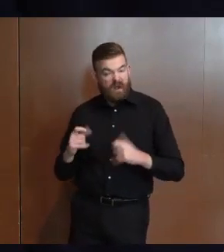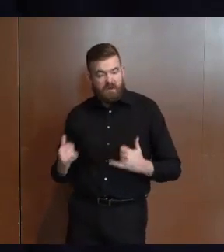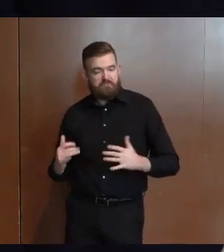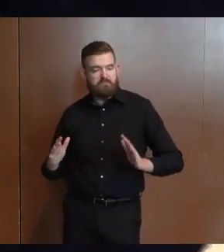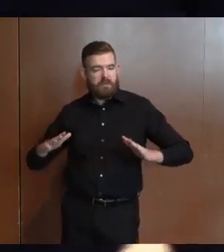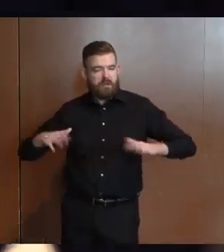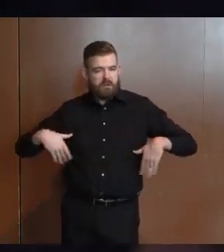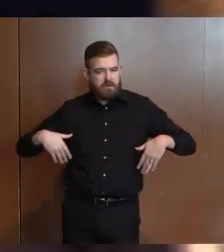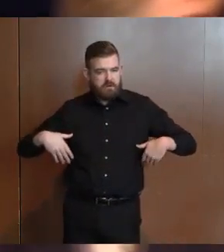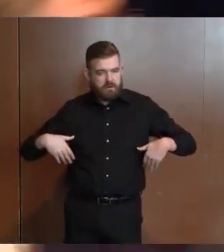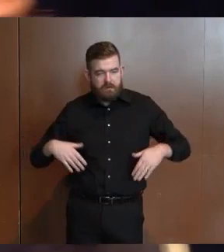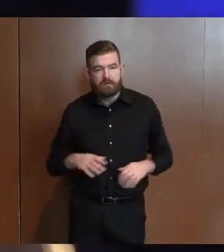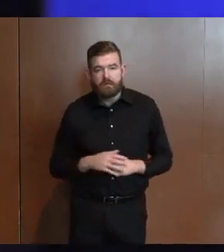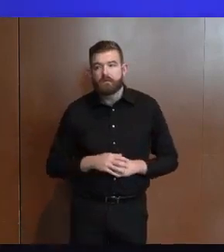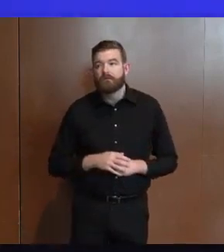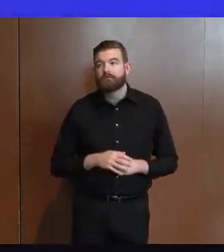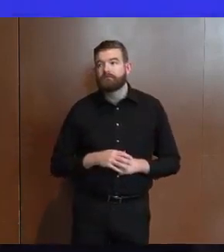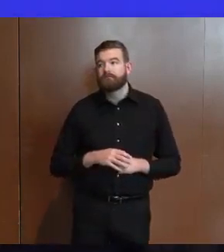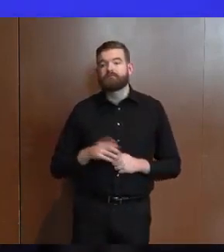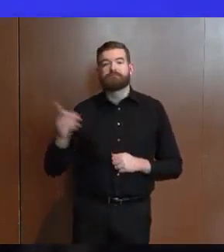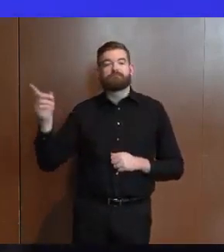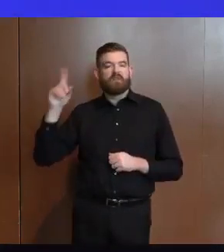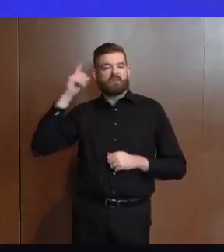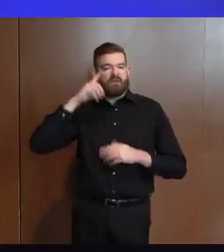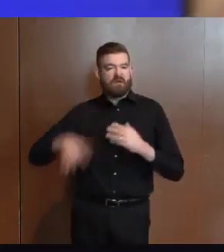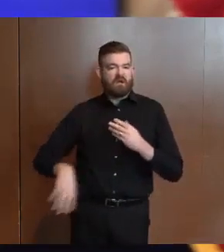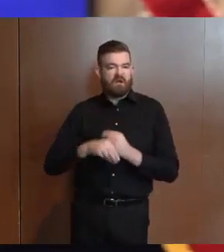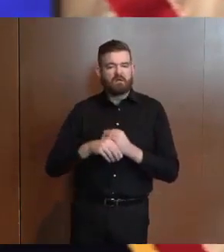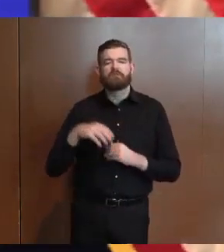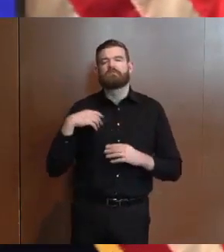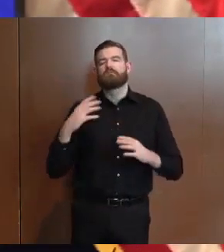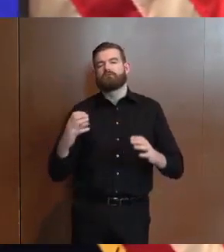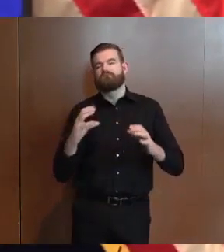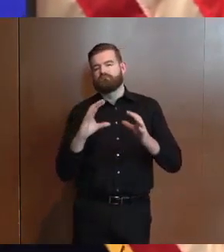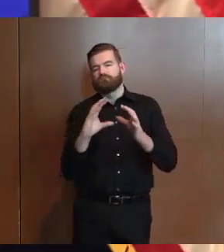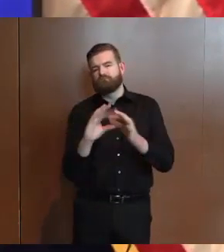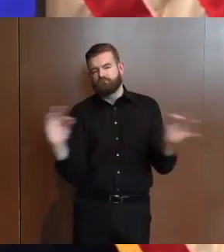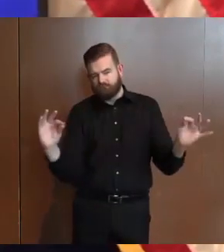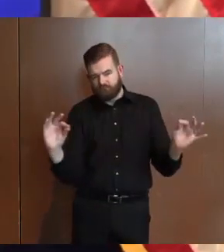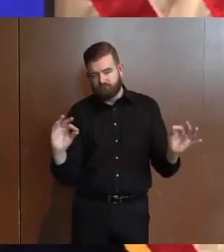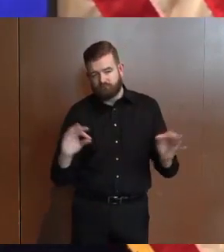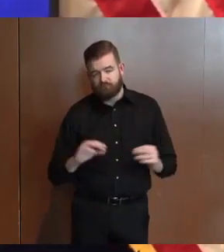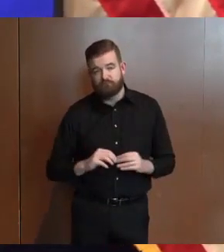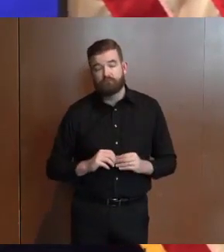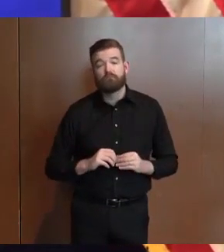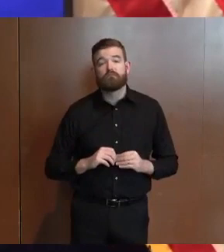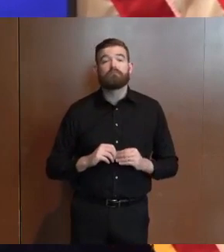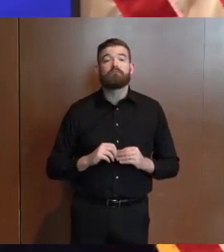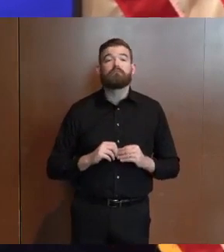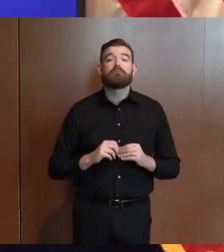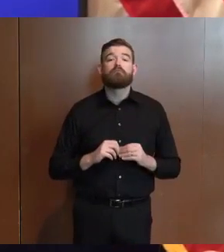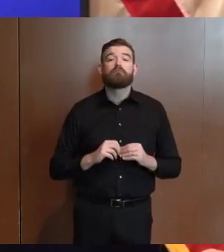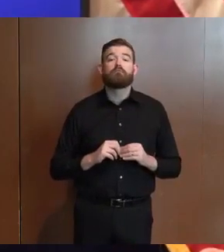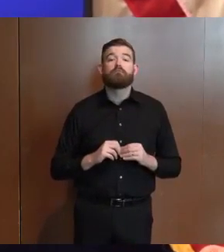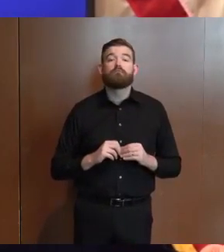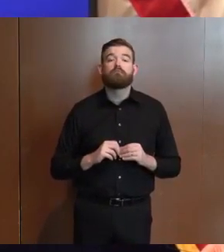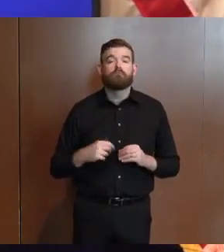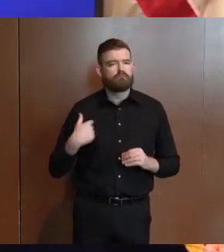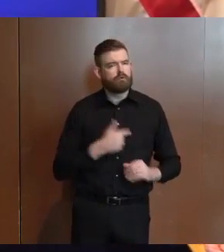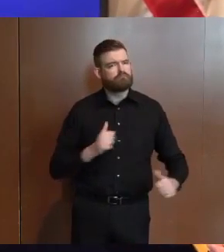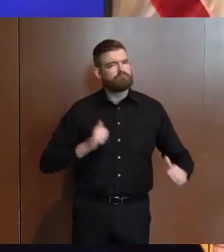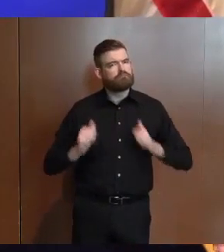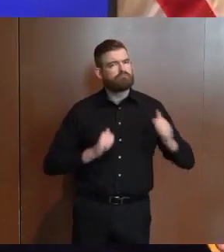Judy? You mentioned it, I meant to mention it earlier. Just everyone remember, we took a whole series of aggressive steps to shut the state